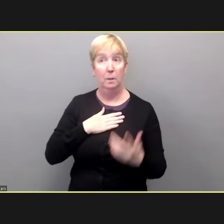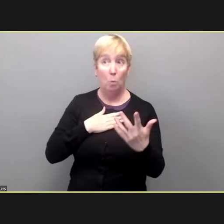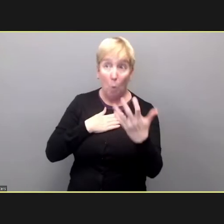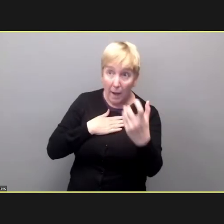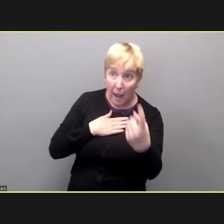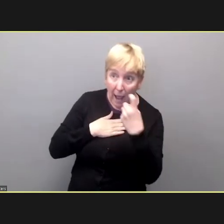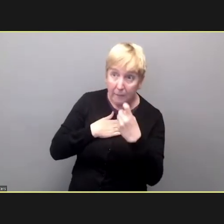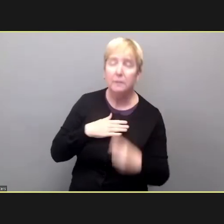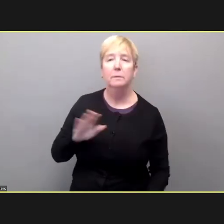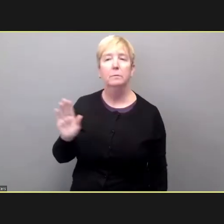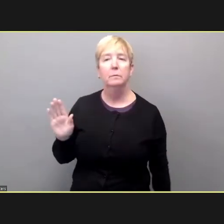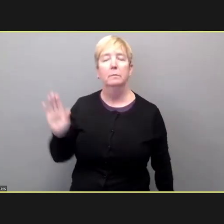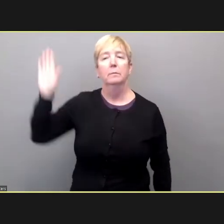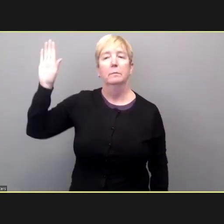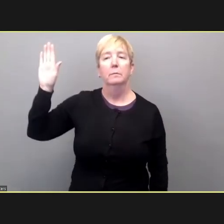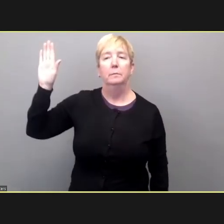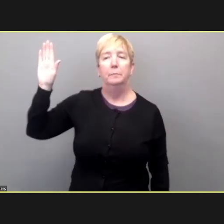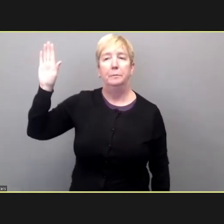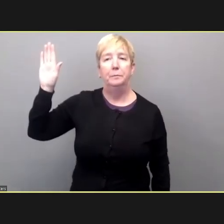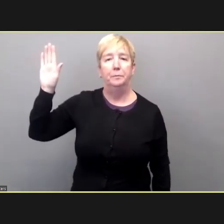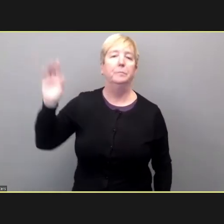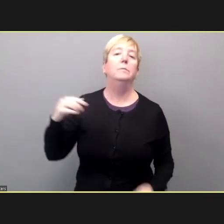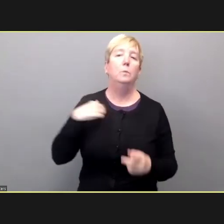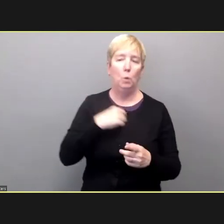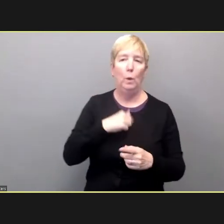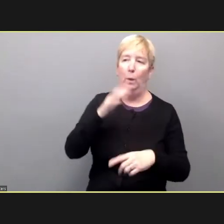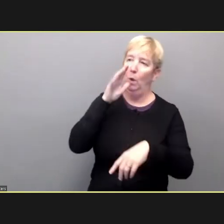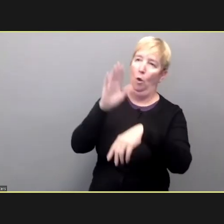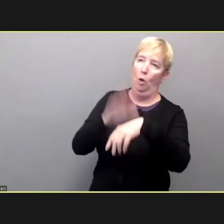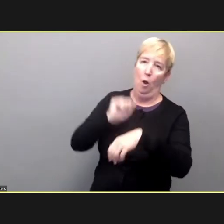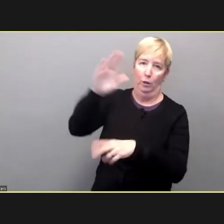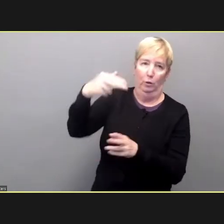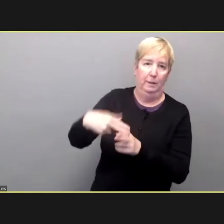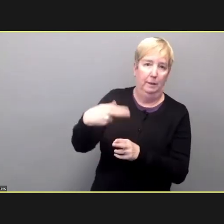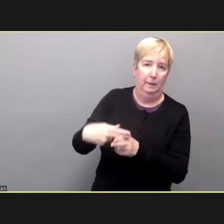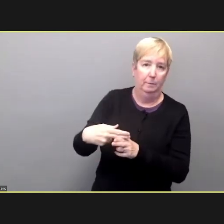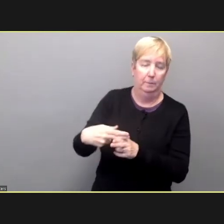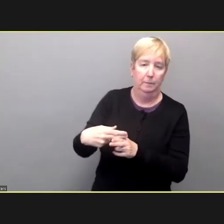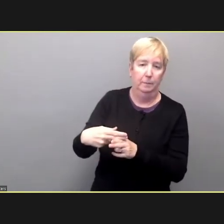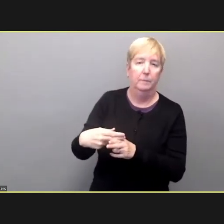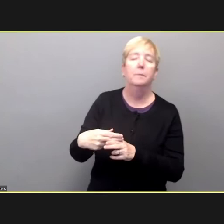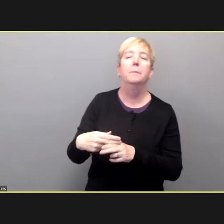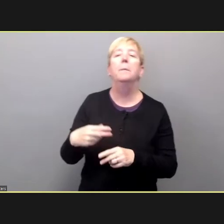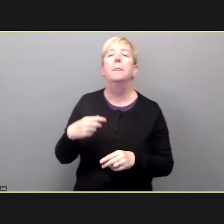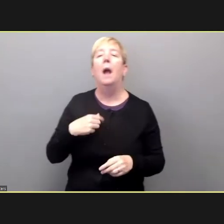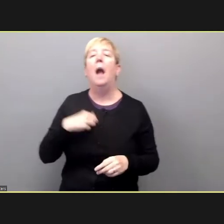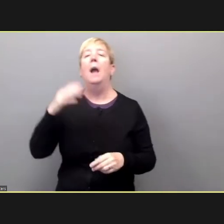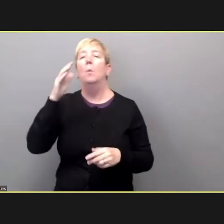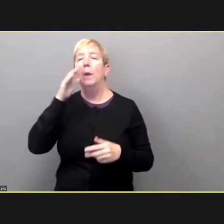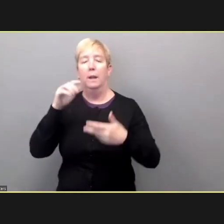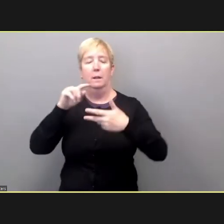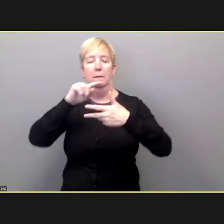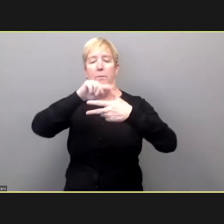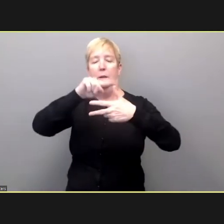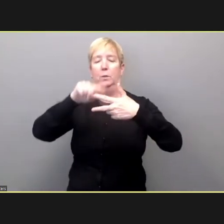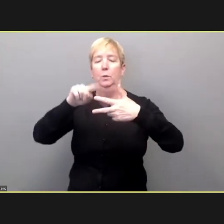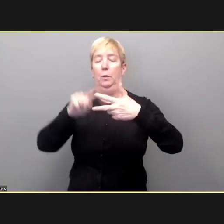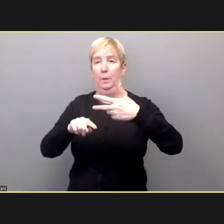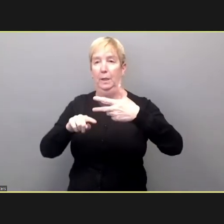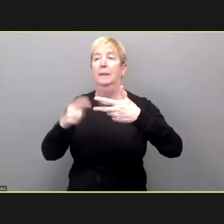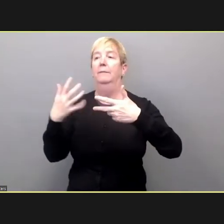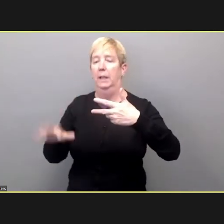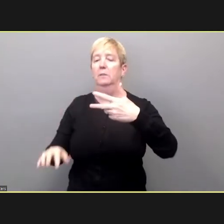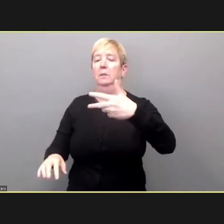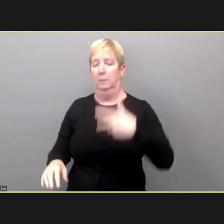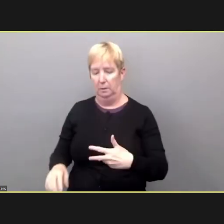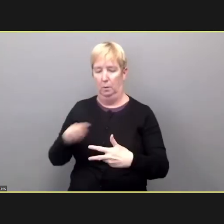hand using Zoom's functionality, and we'll call on you. And I'll call on 3 people at a time, and we'll go in that order. And when